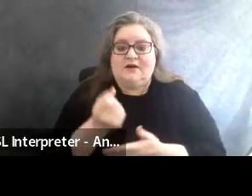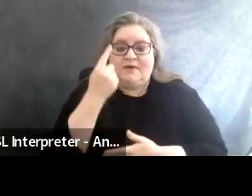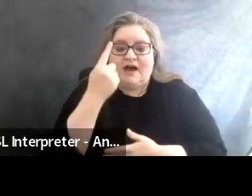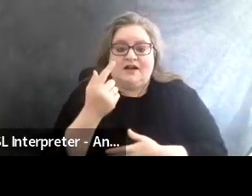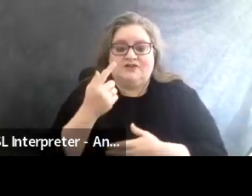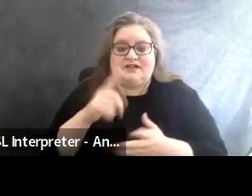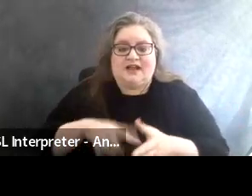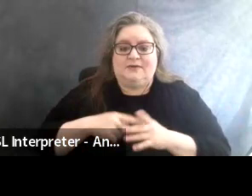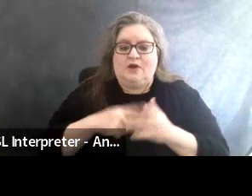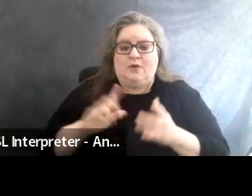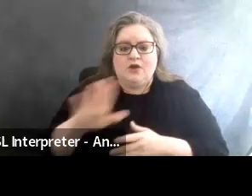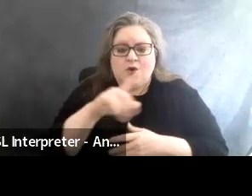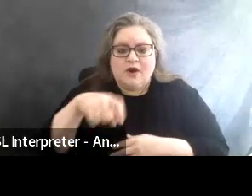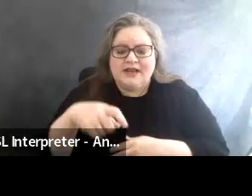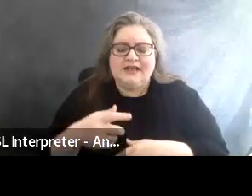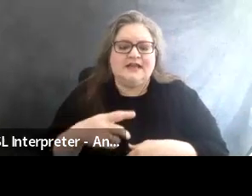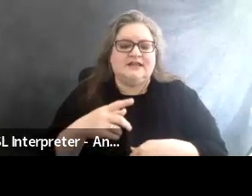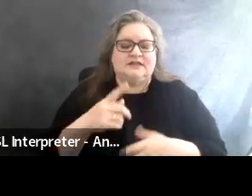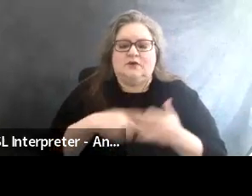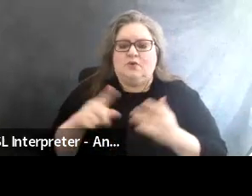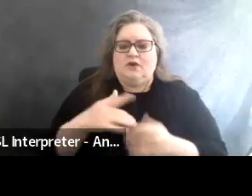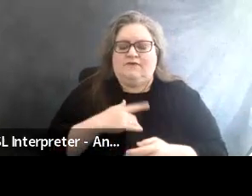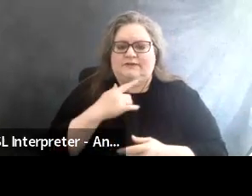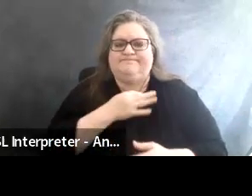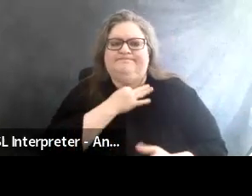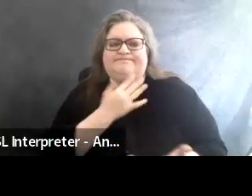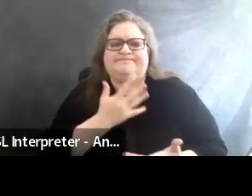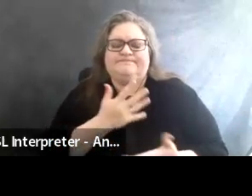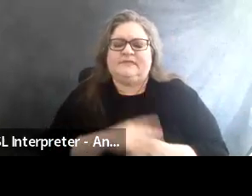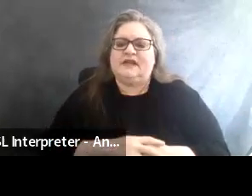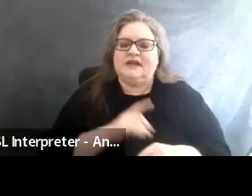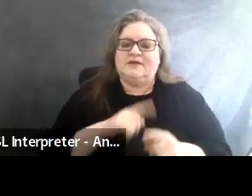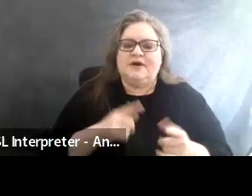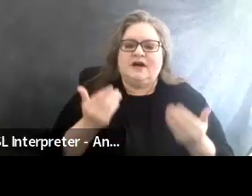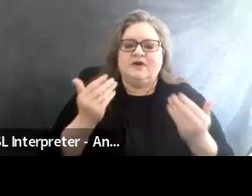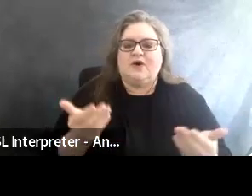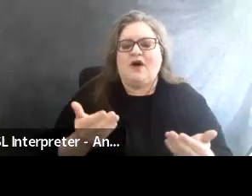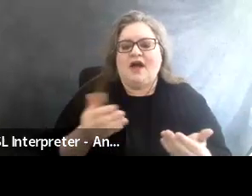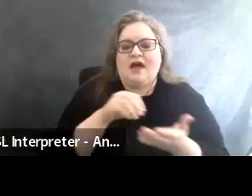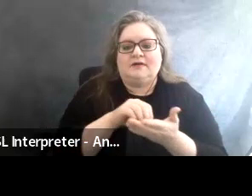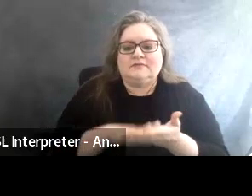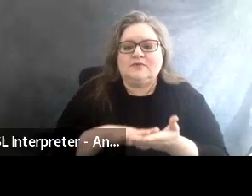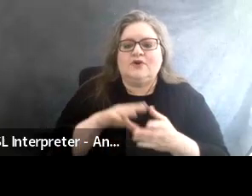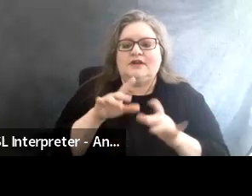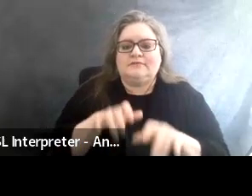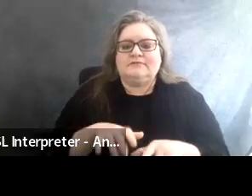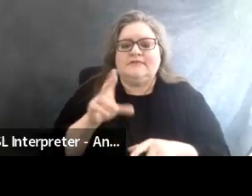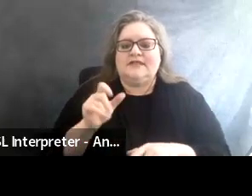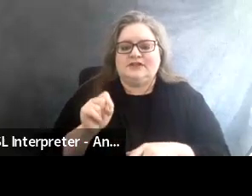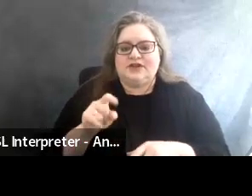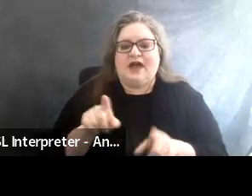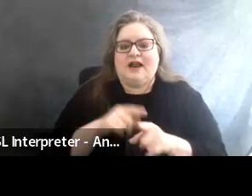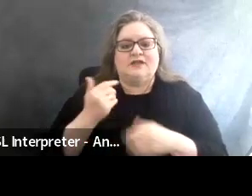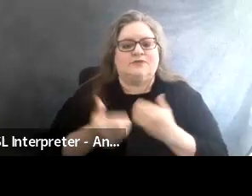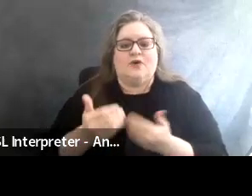beginning here, maybe what your needs are, what you're curious about. But again, go ahead and put it in the chat as we're going